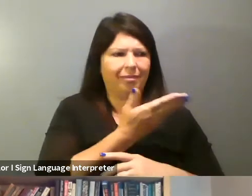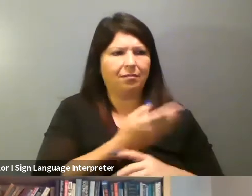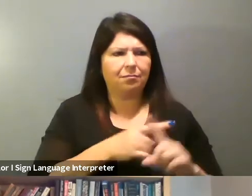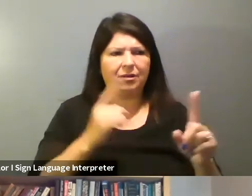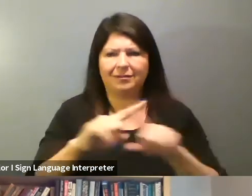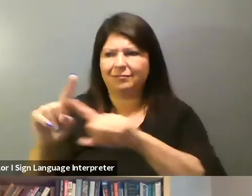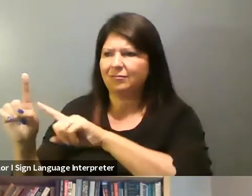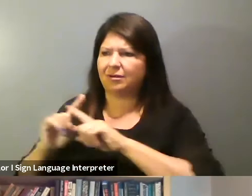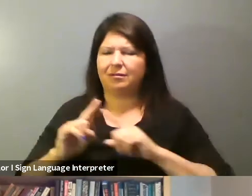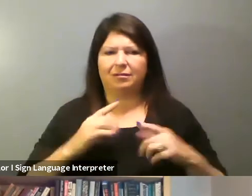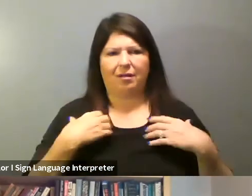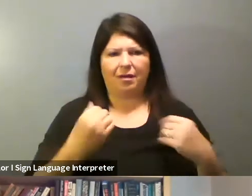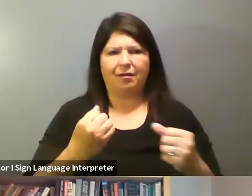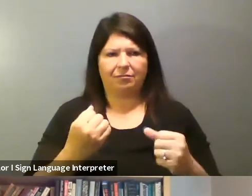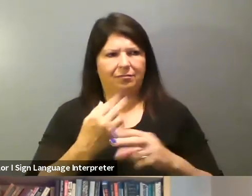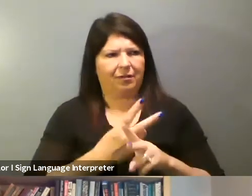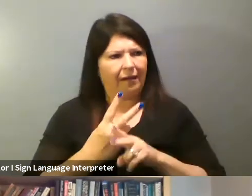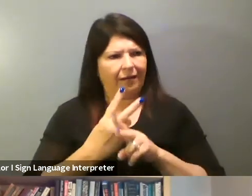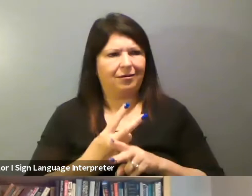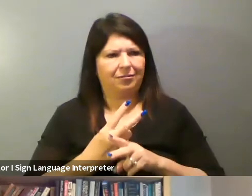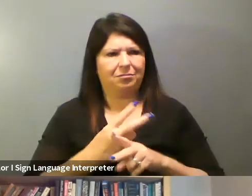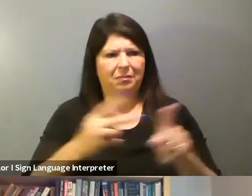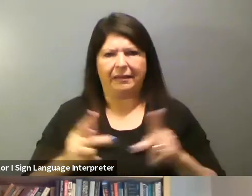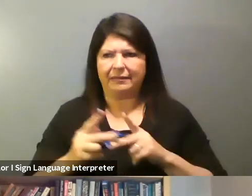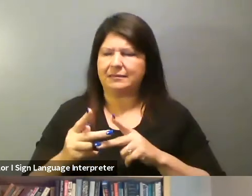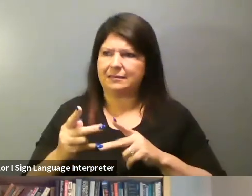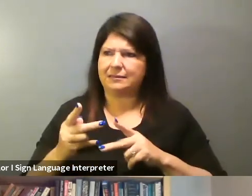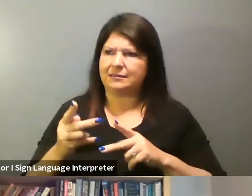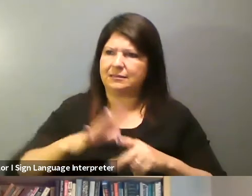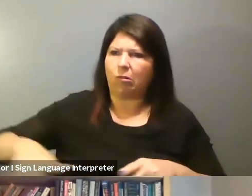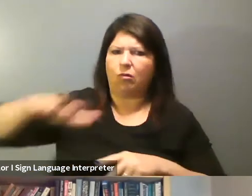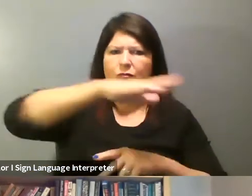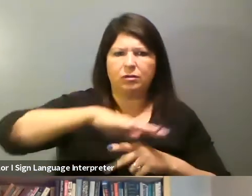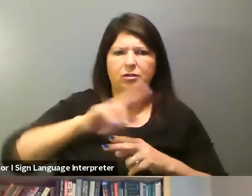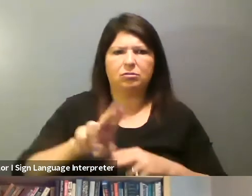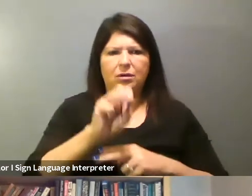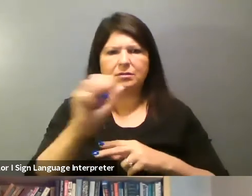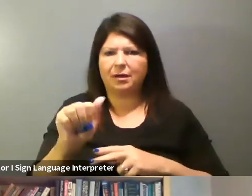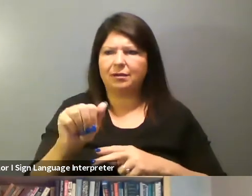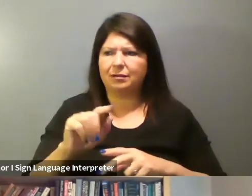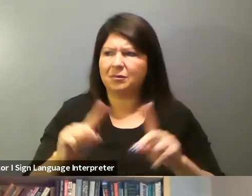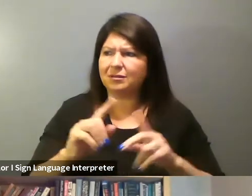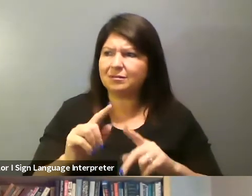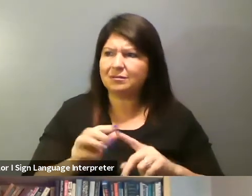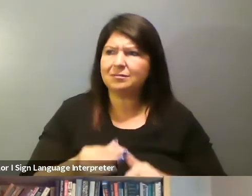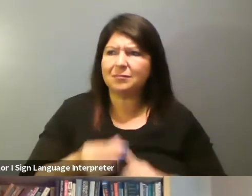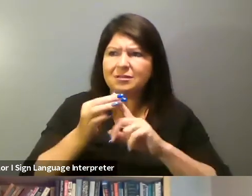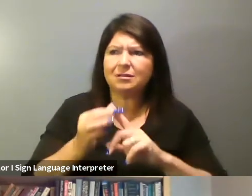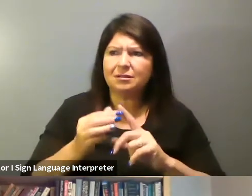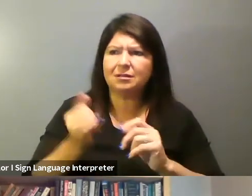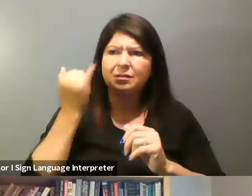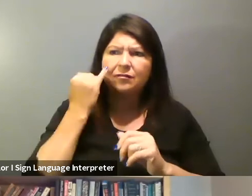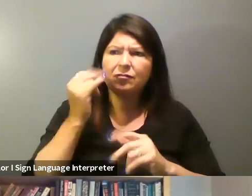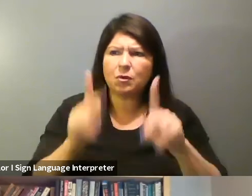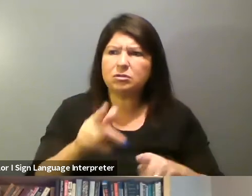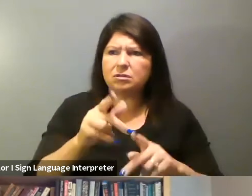States, and particularly if you're a person of color, because of the quality of healthcare that was delivered to people